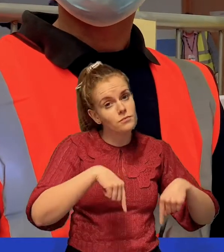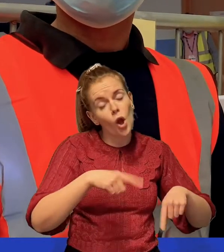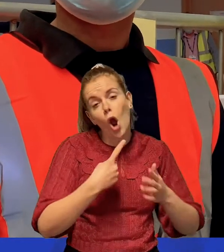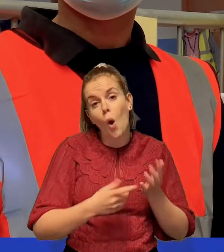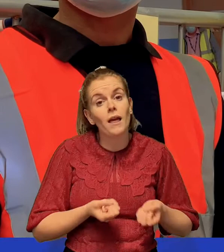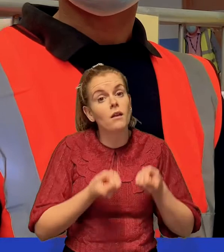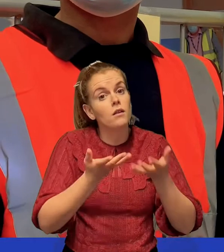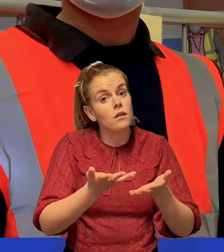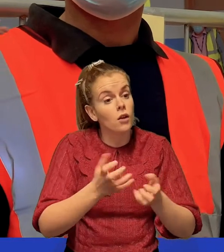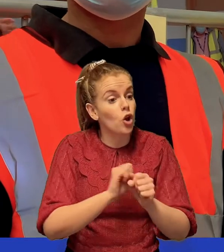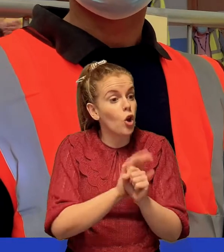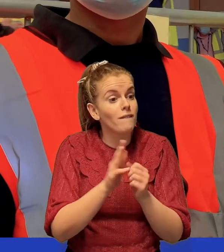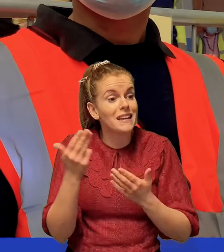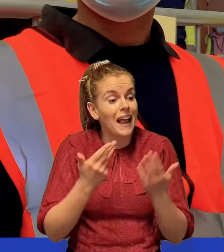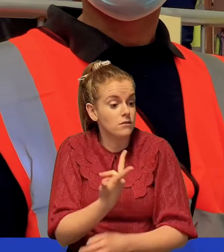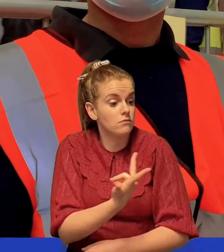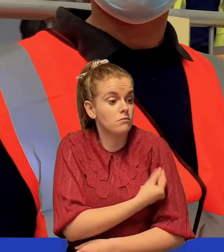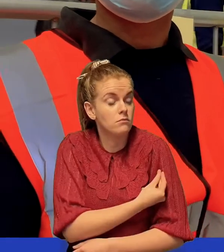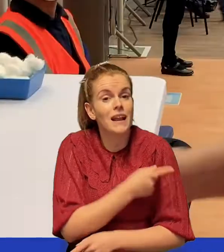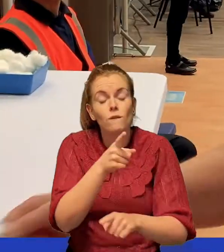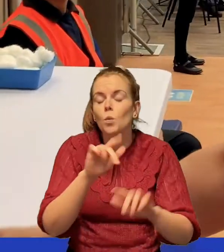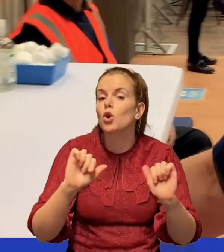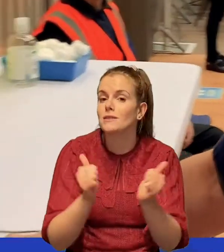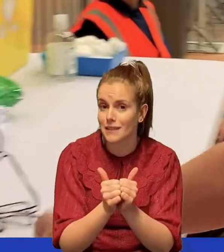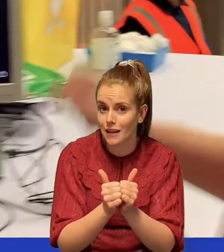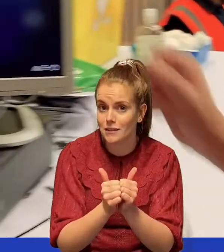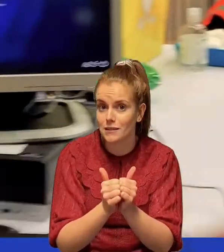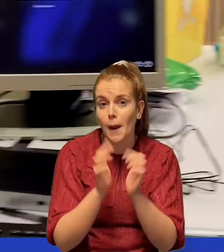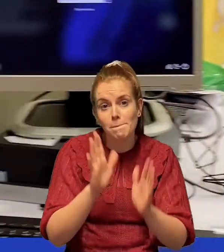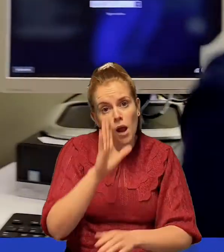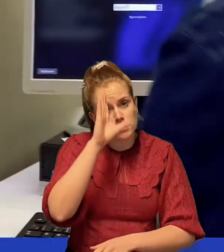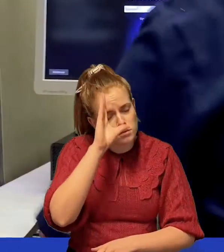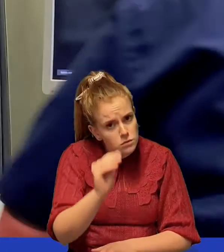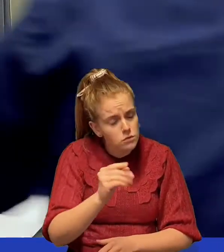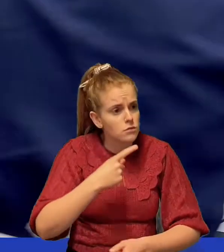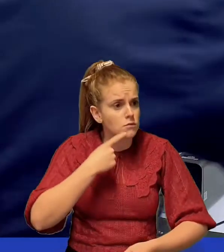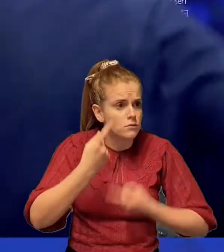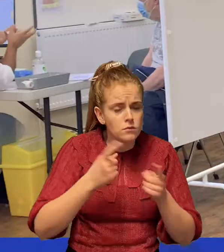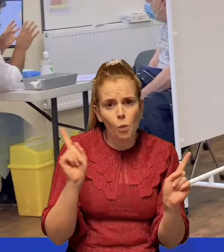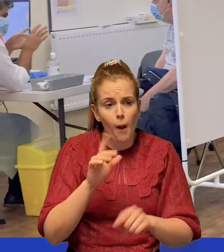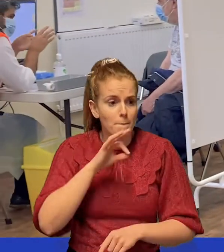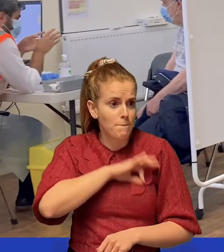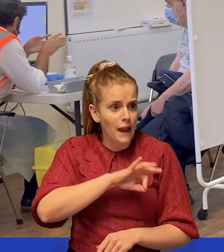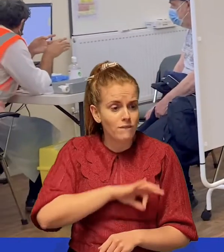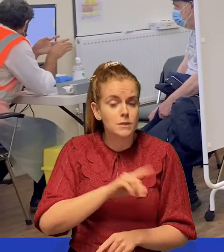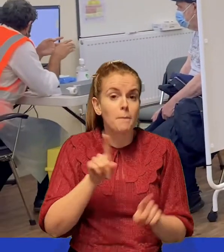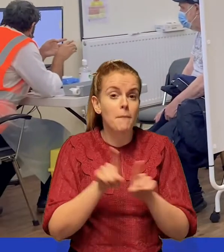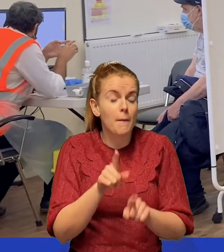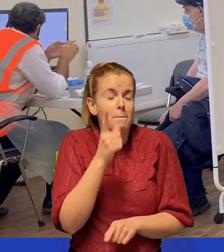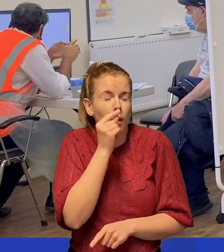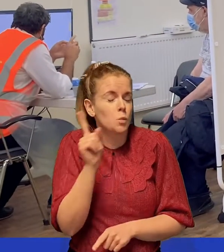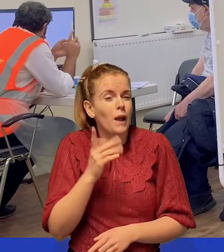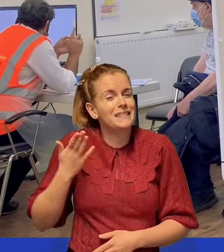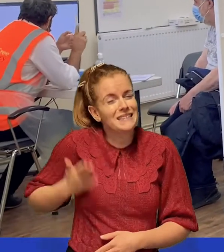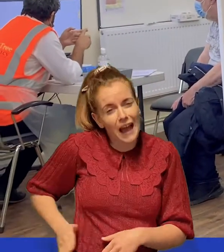We can only give you COVID-19 vaccine with your consent. This needs to be informed so that you understand the benefits and the potential side